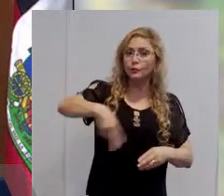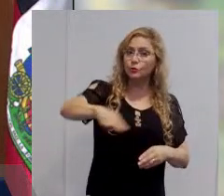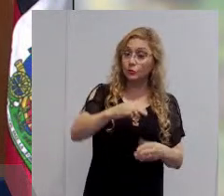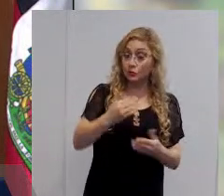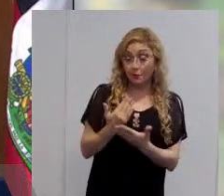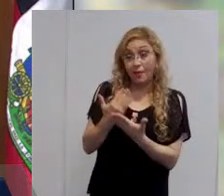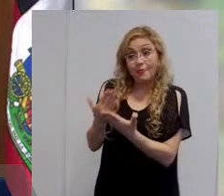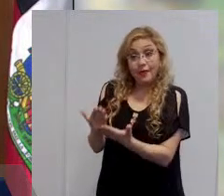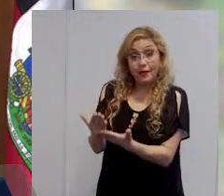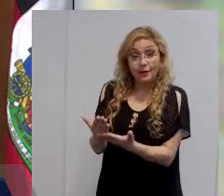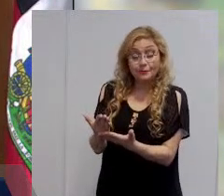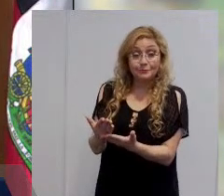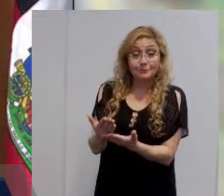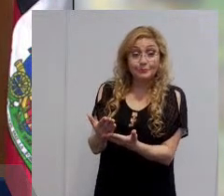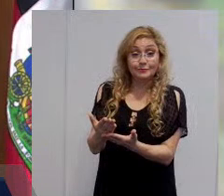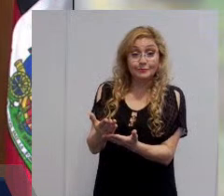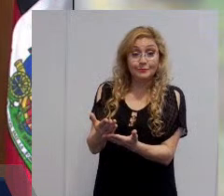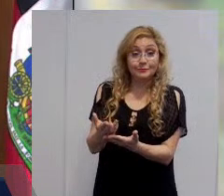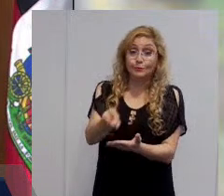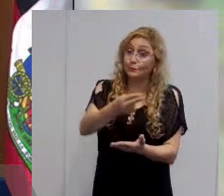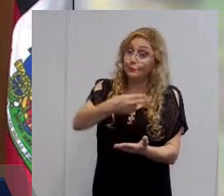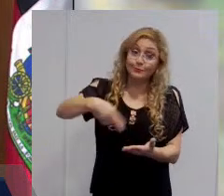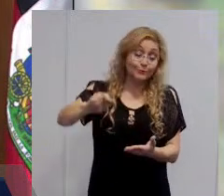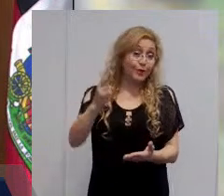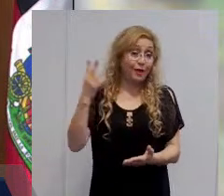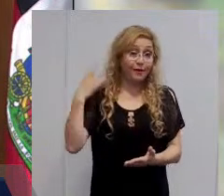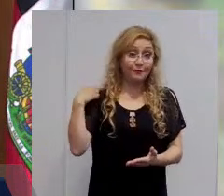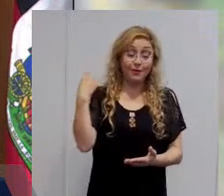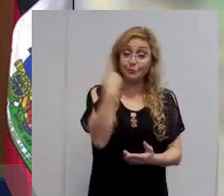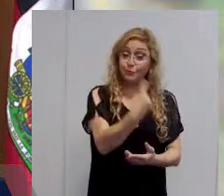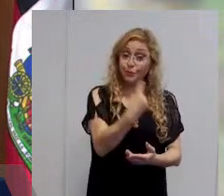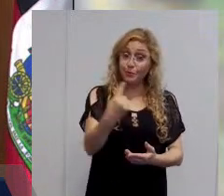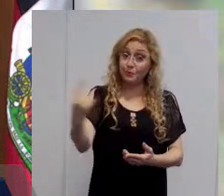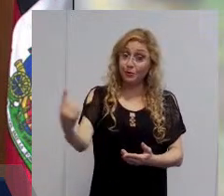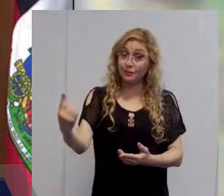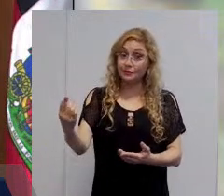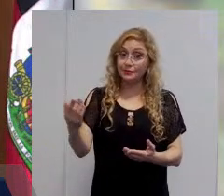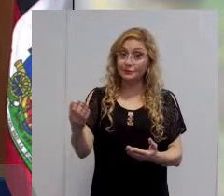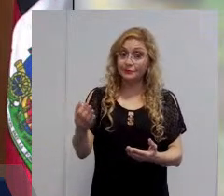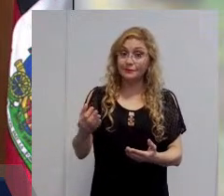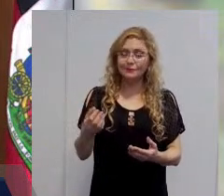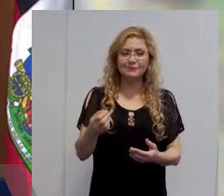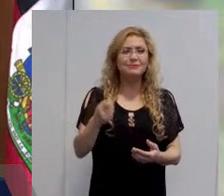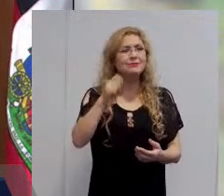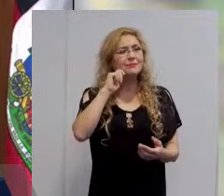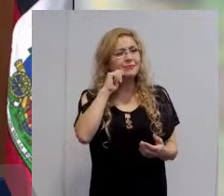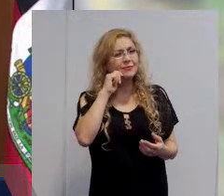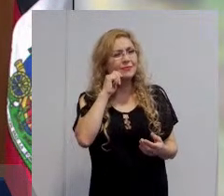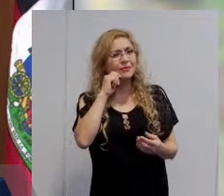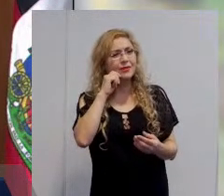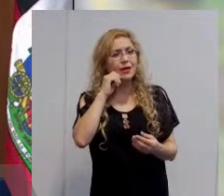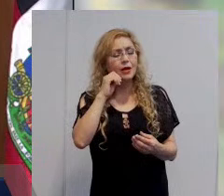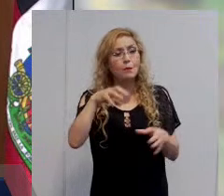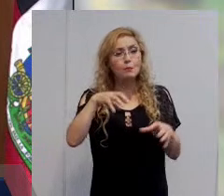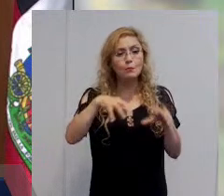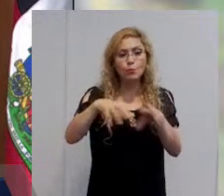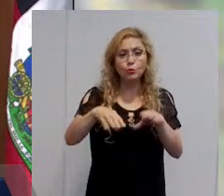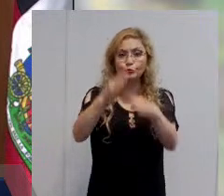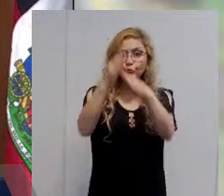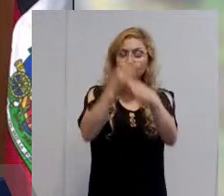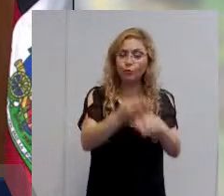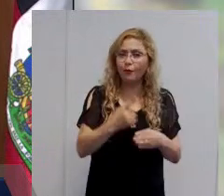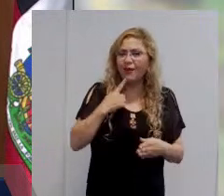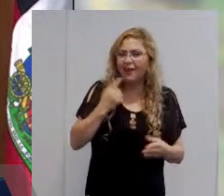production, and we, as those of us leading our ministries, need to do